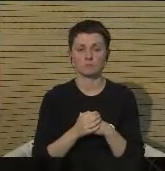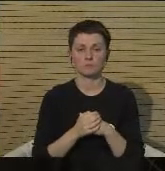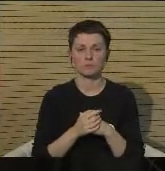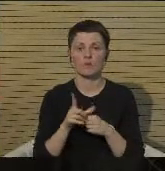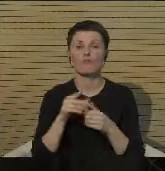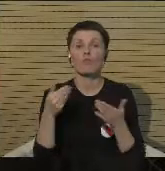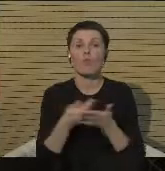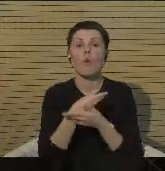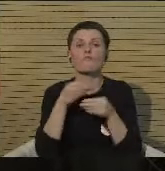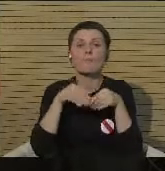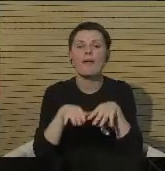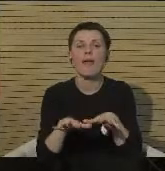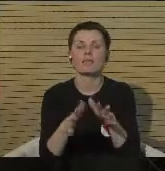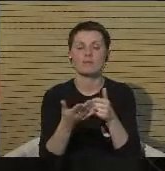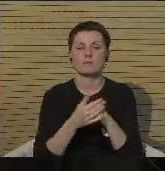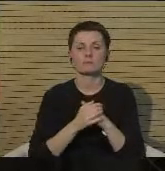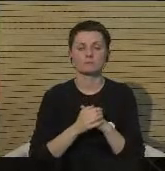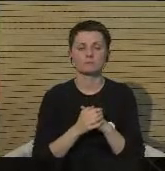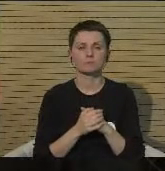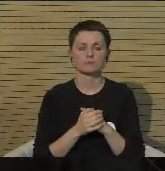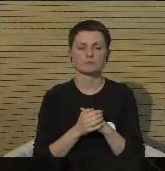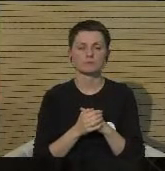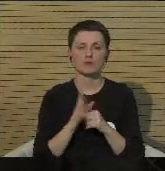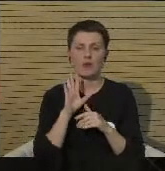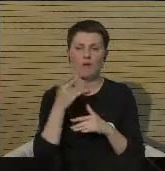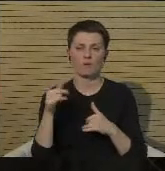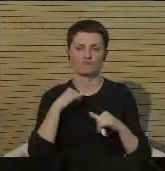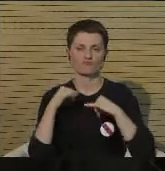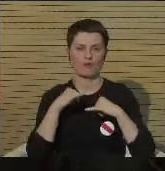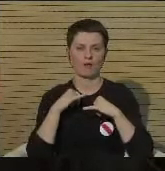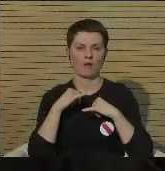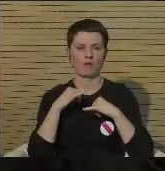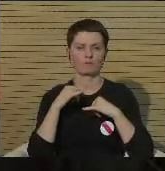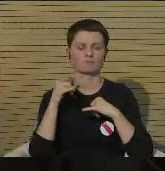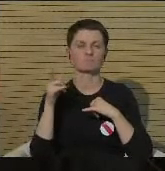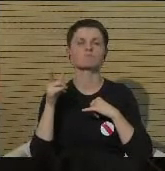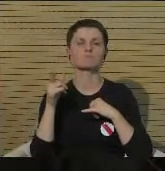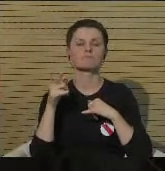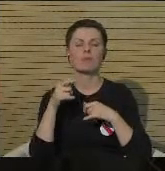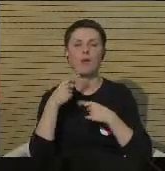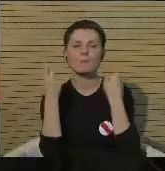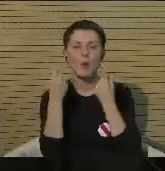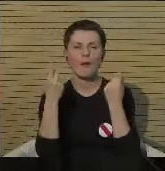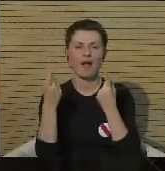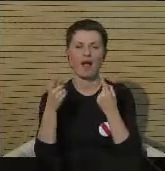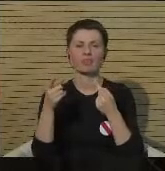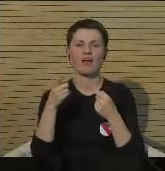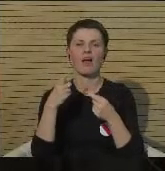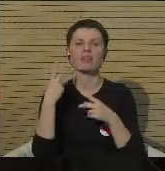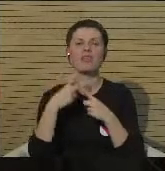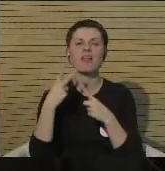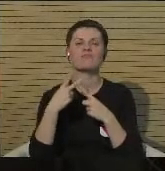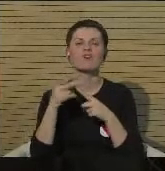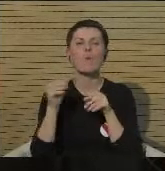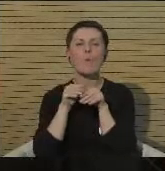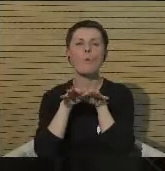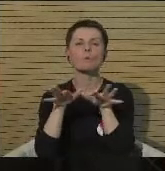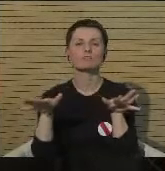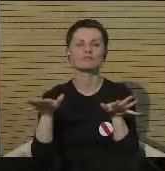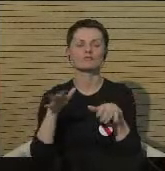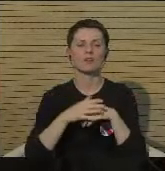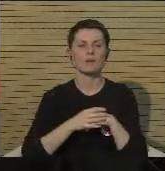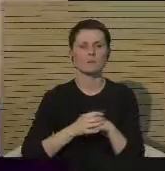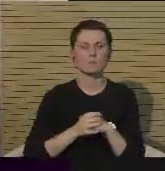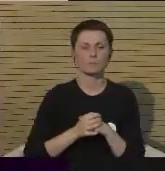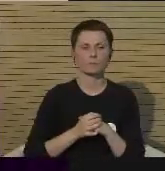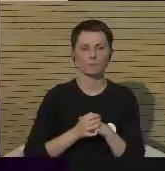who are not subject to propaganda, but they also do not get new messages that are available on